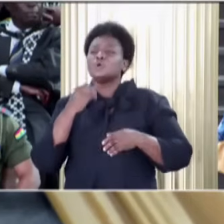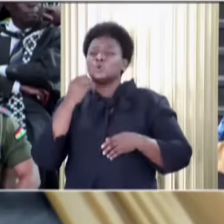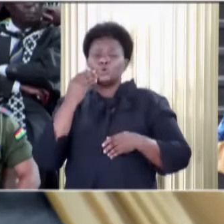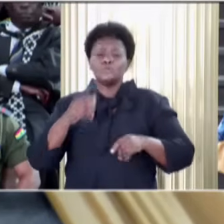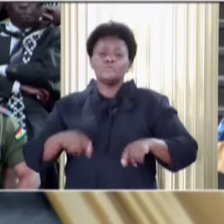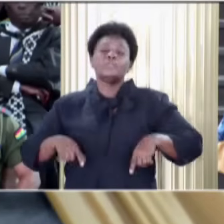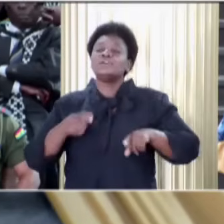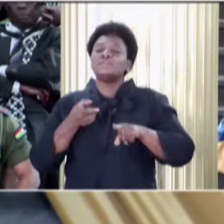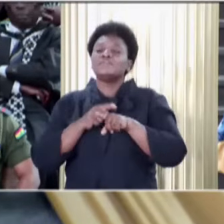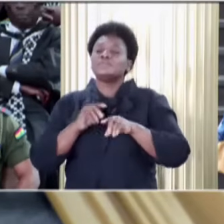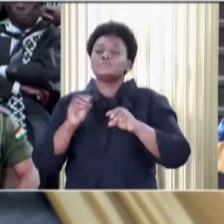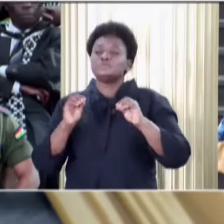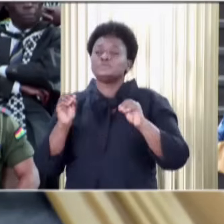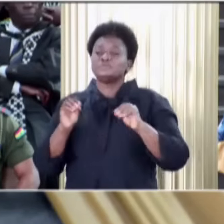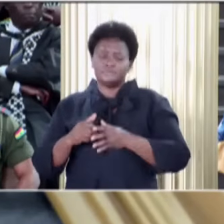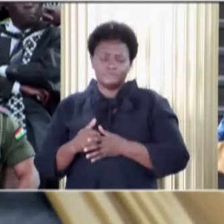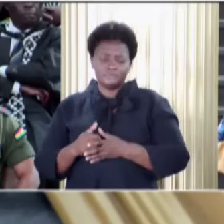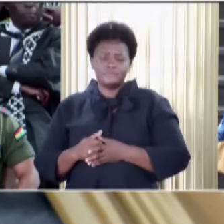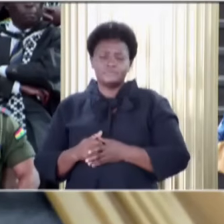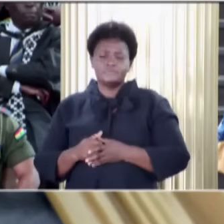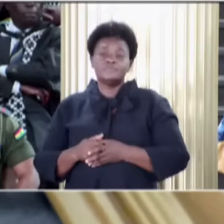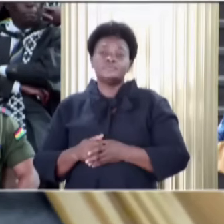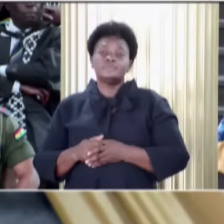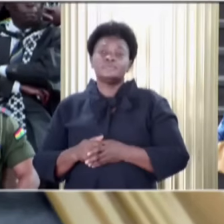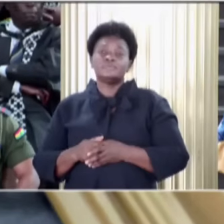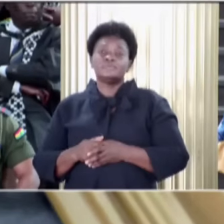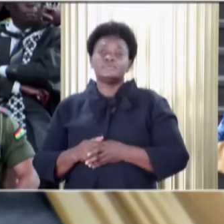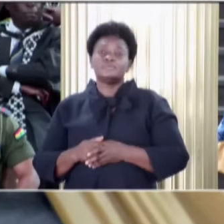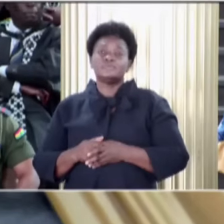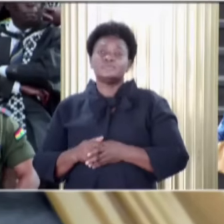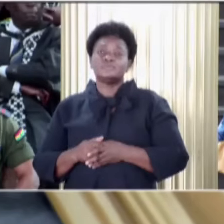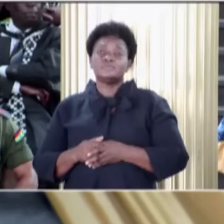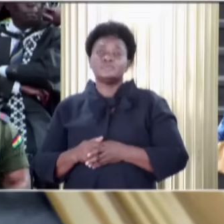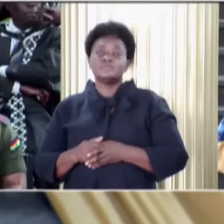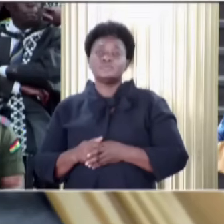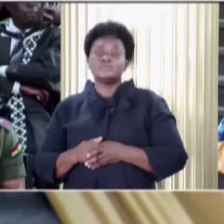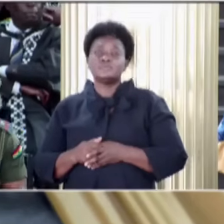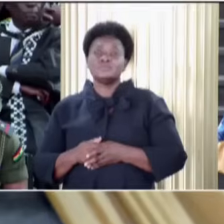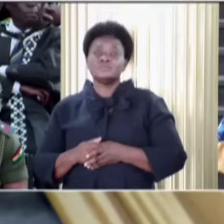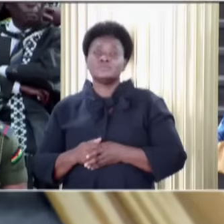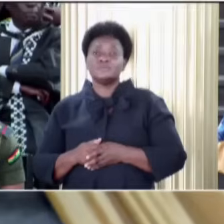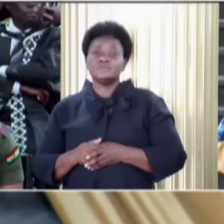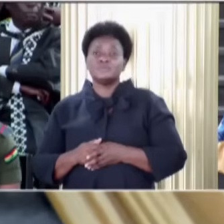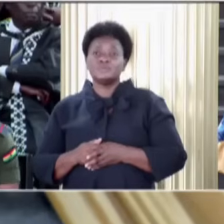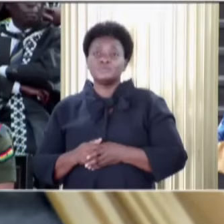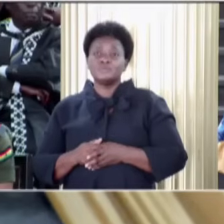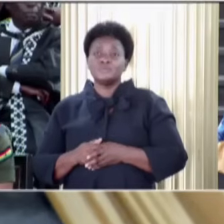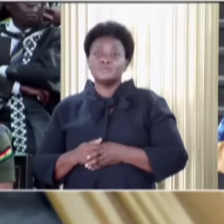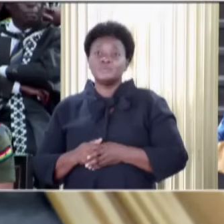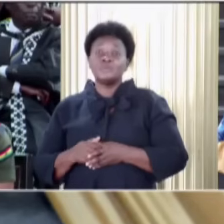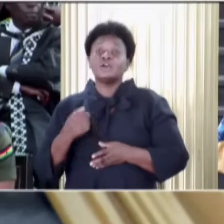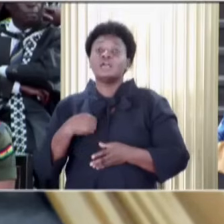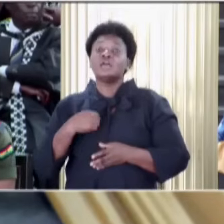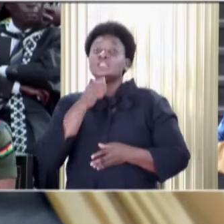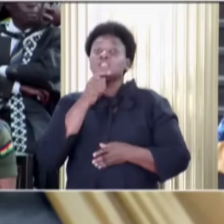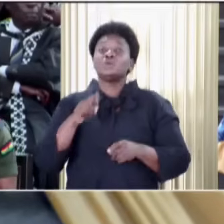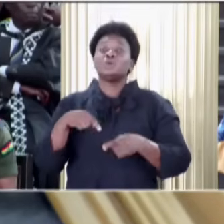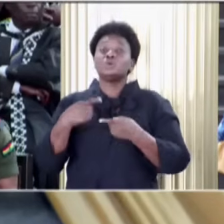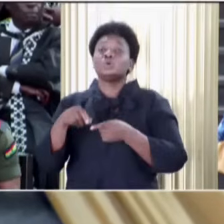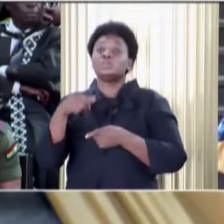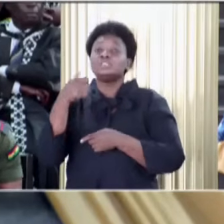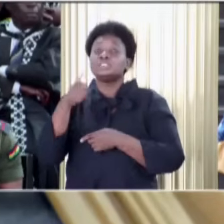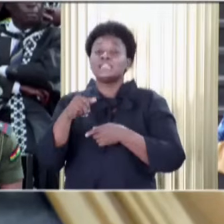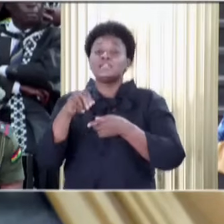don't have the hustle story. I didn't have to walk 10 kilometers to school. That's not my